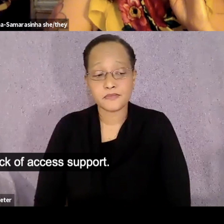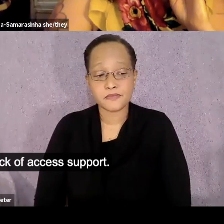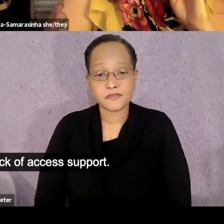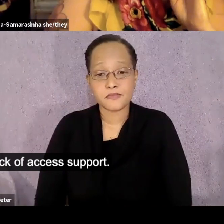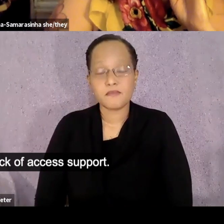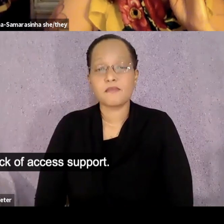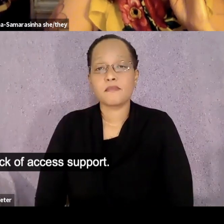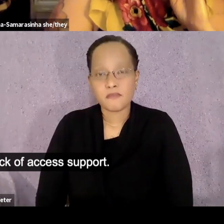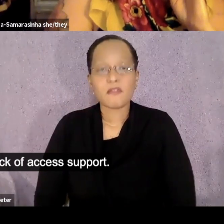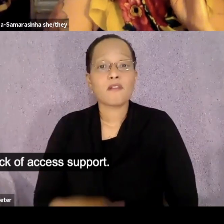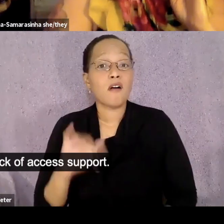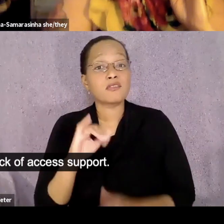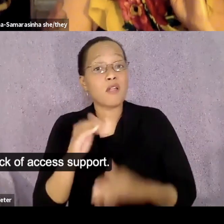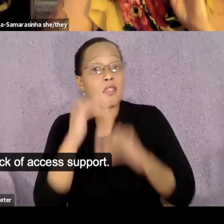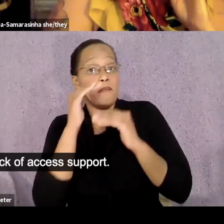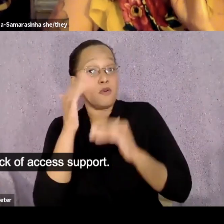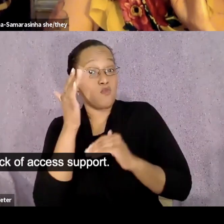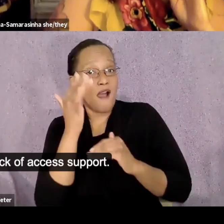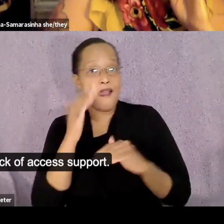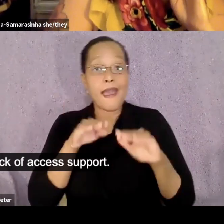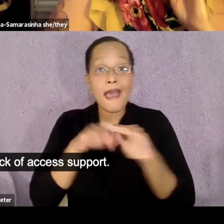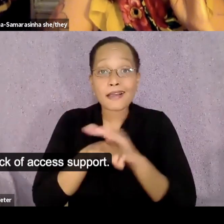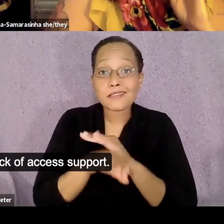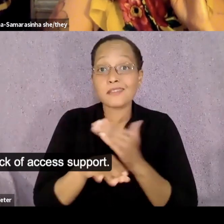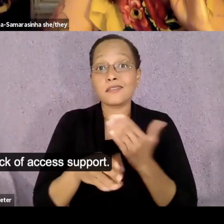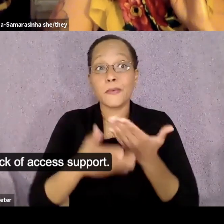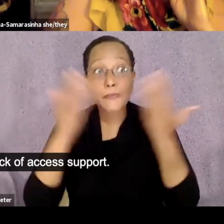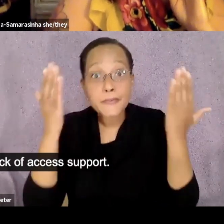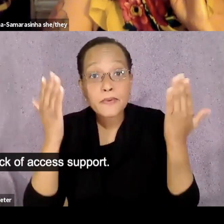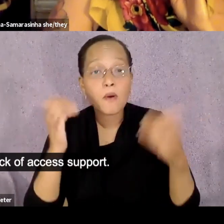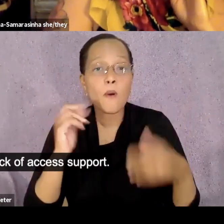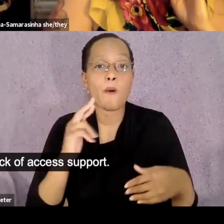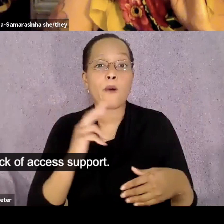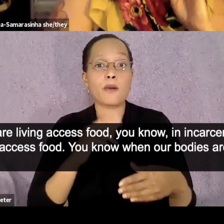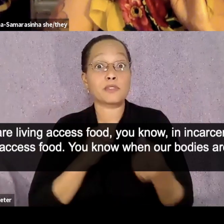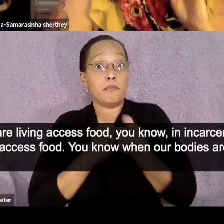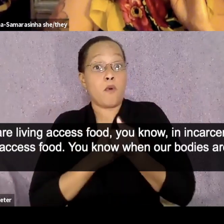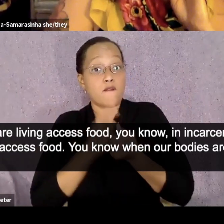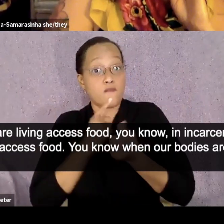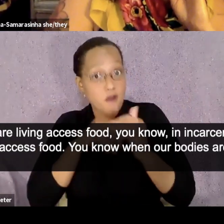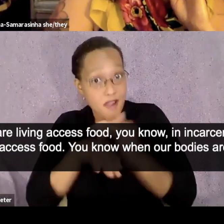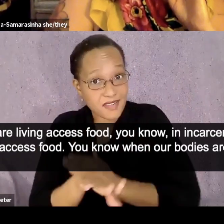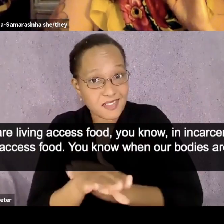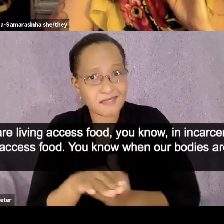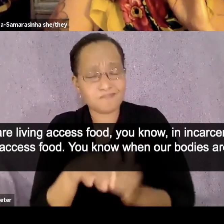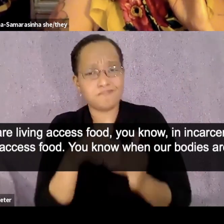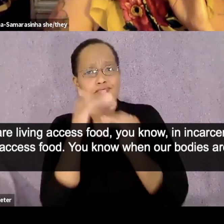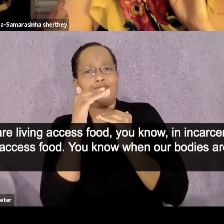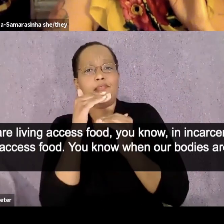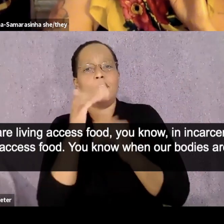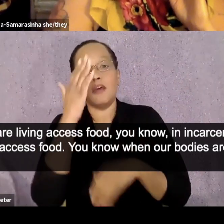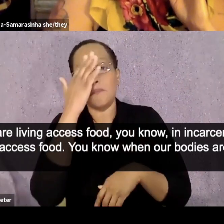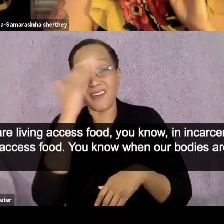access support or lack of access support, um, because of institutional barriers